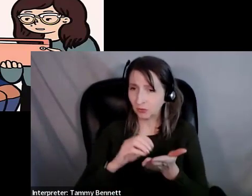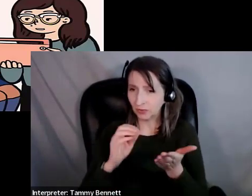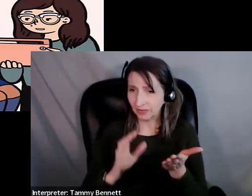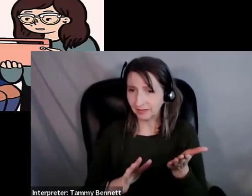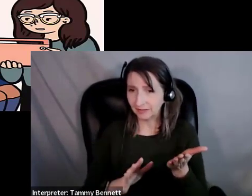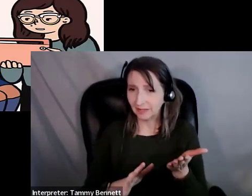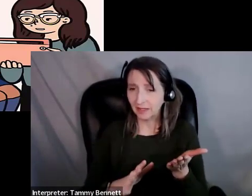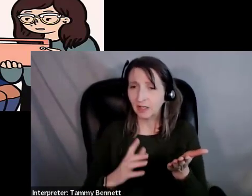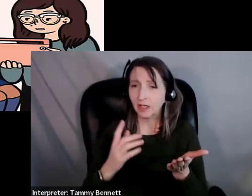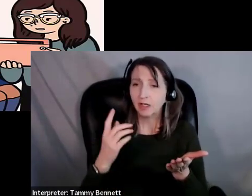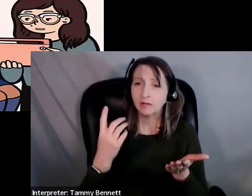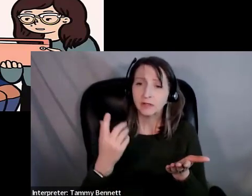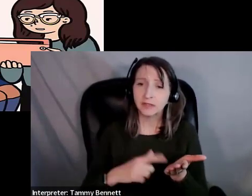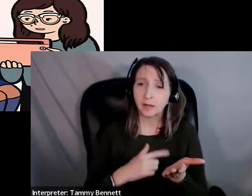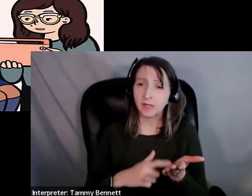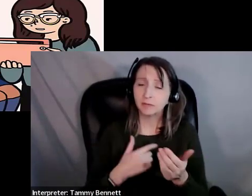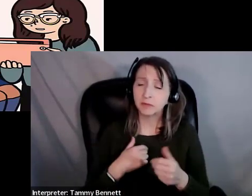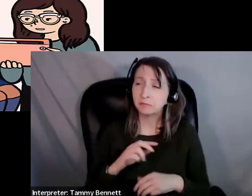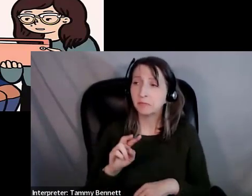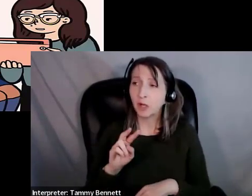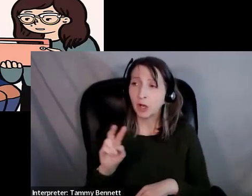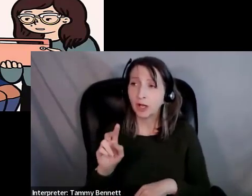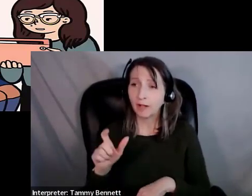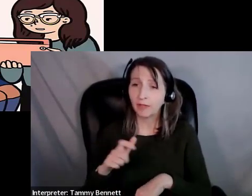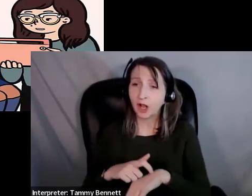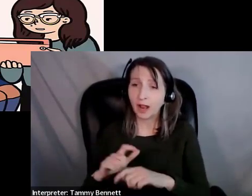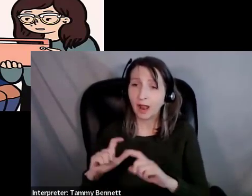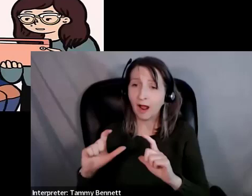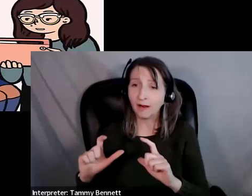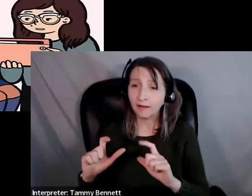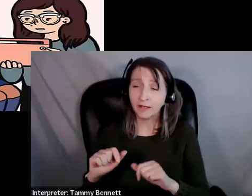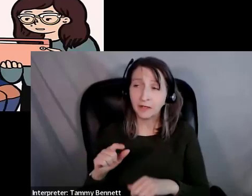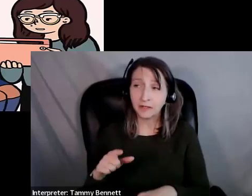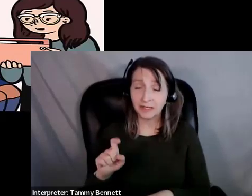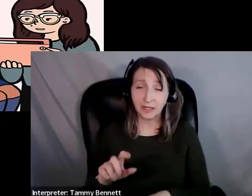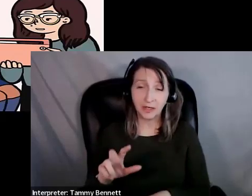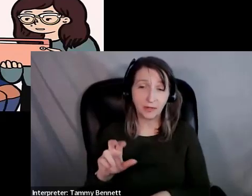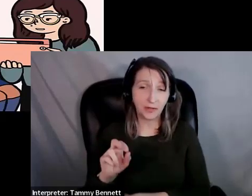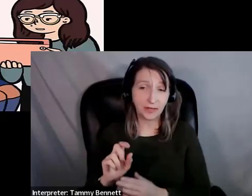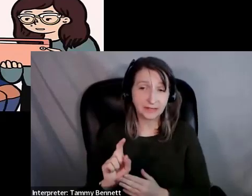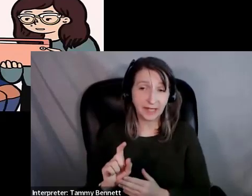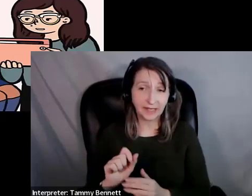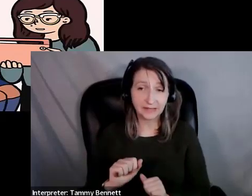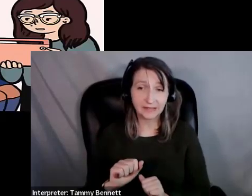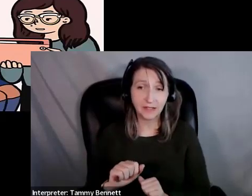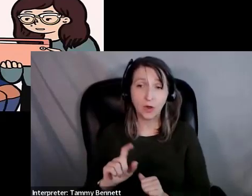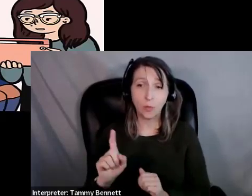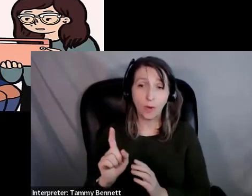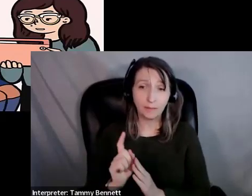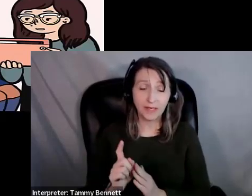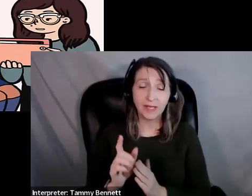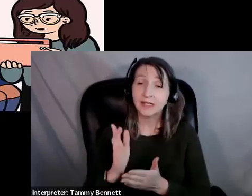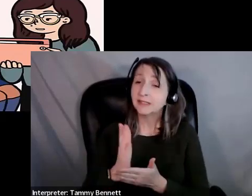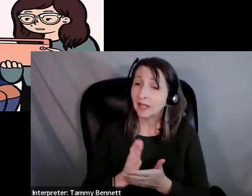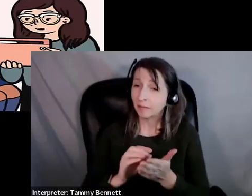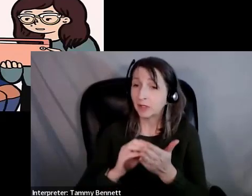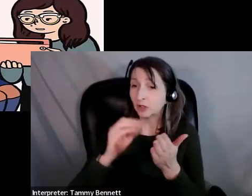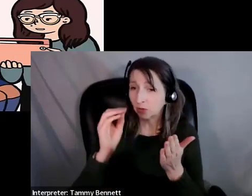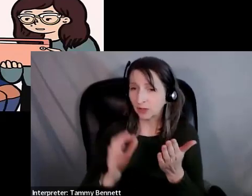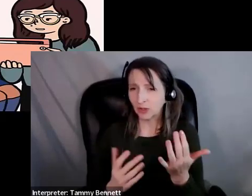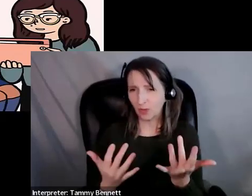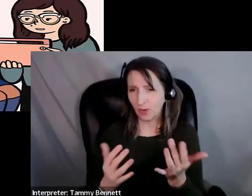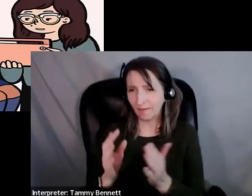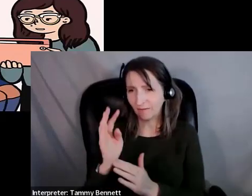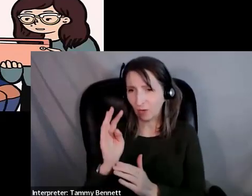personally, or just keeping an eye on the clock. Do they need 30 seconds? Do they need a minute? I do have some students who it takes up to four minutes to formulate a response,